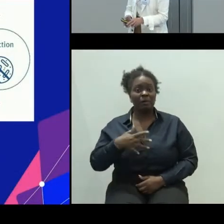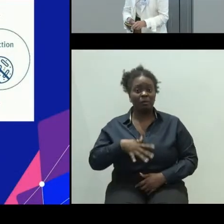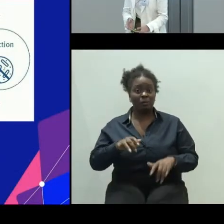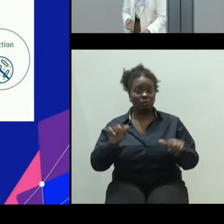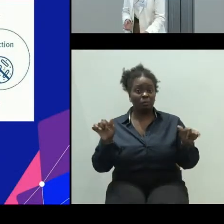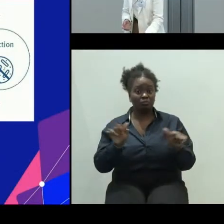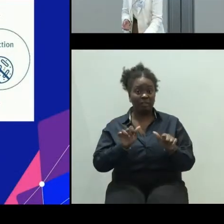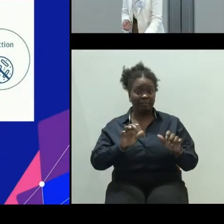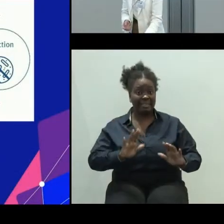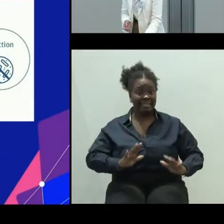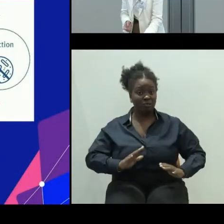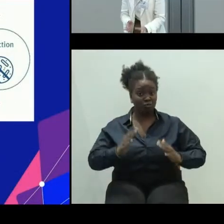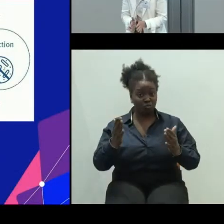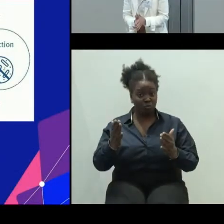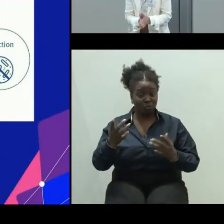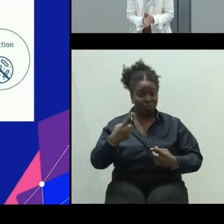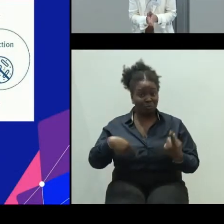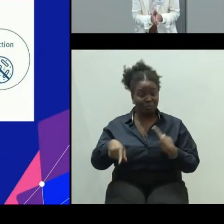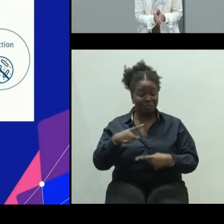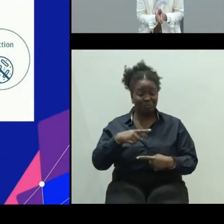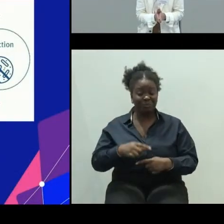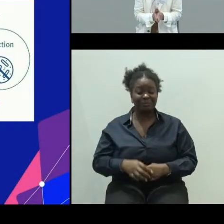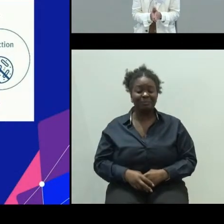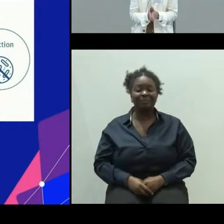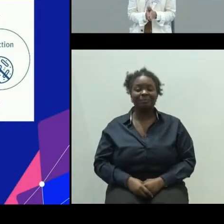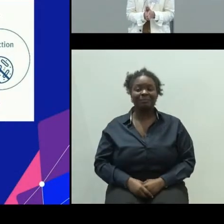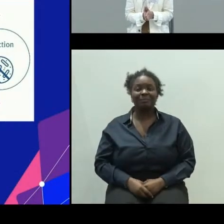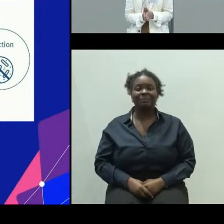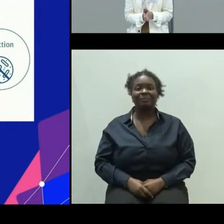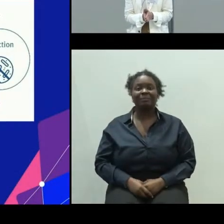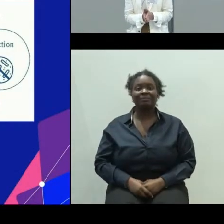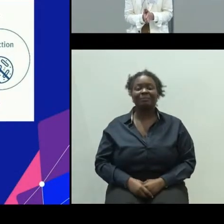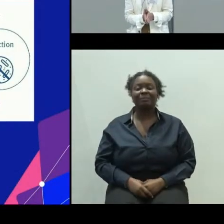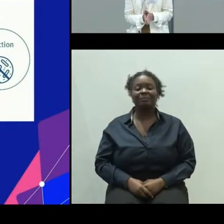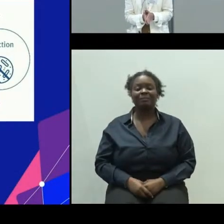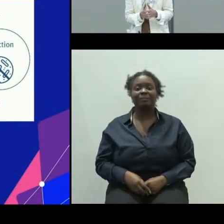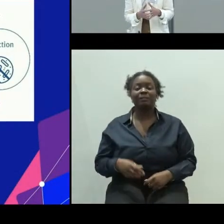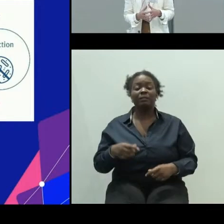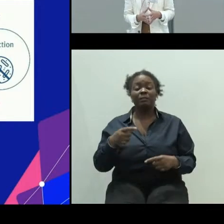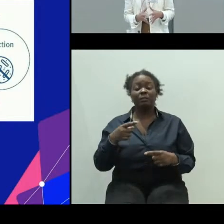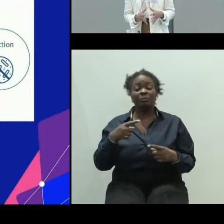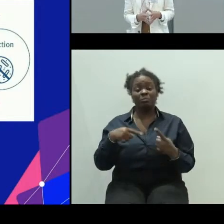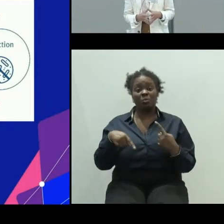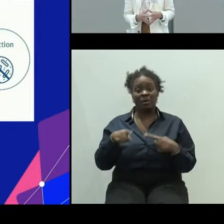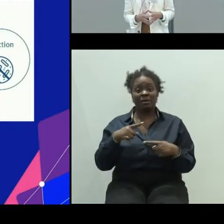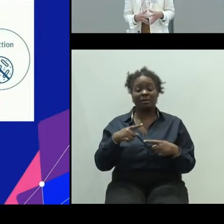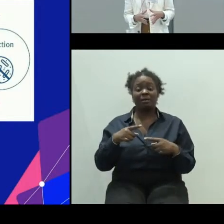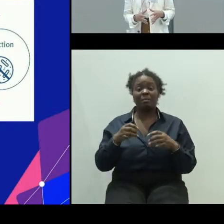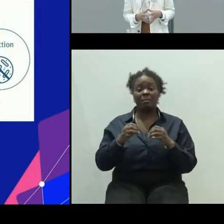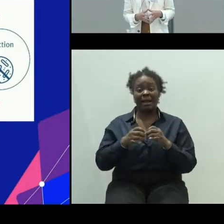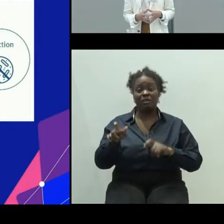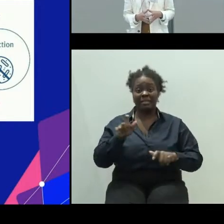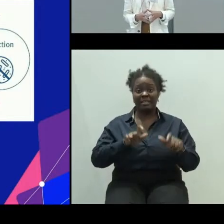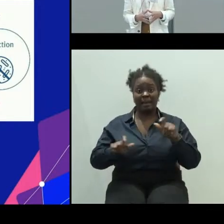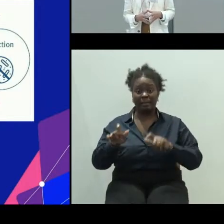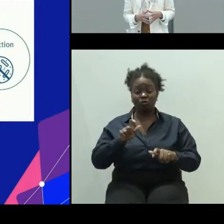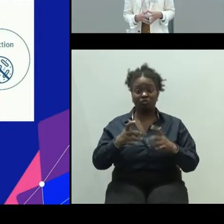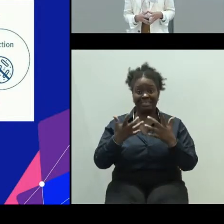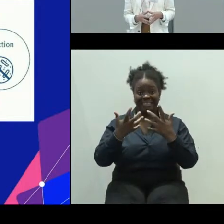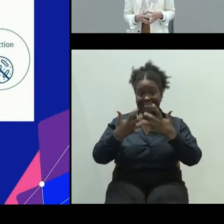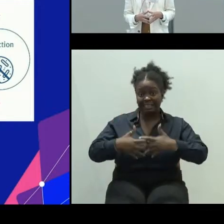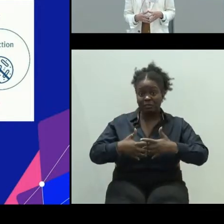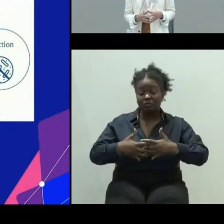talk. Let me tell you a little bit. We are, as I was saying, the Institute for Molecular Science and Engineering. We are one of the Grand